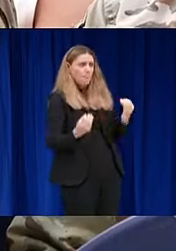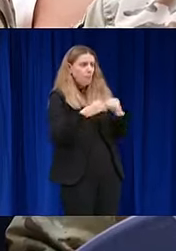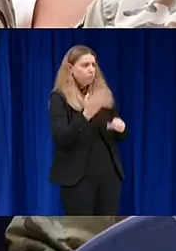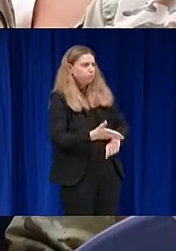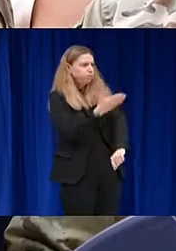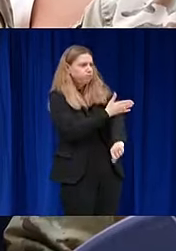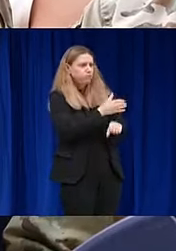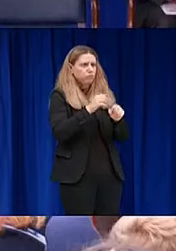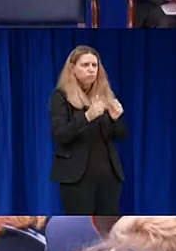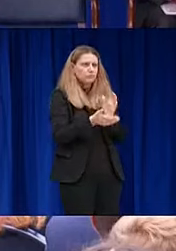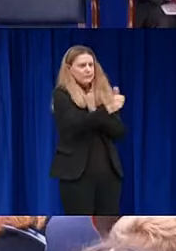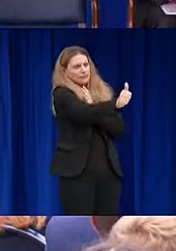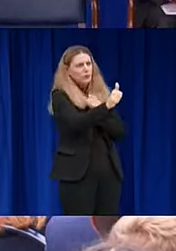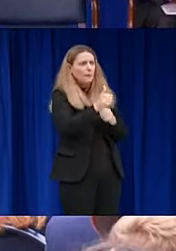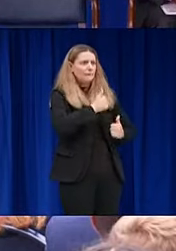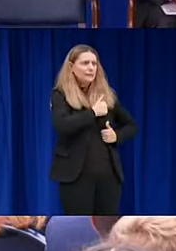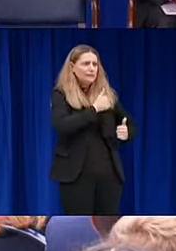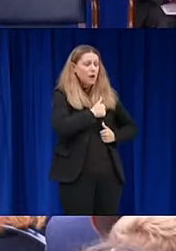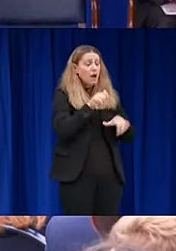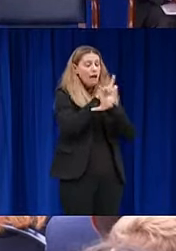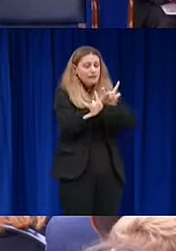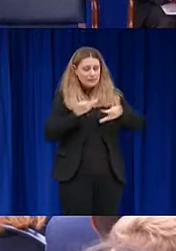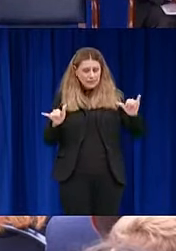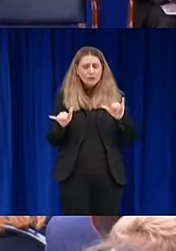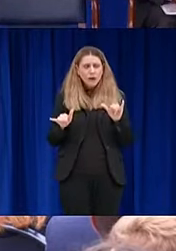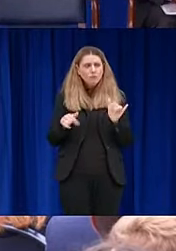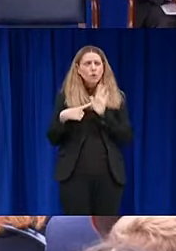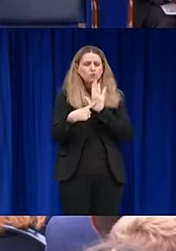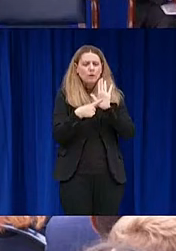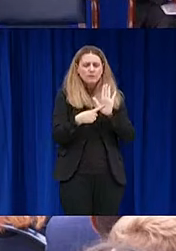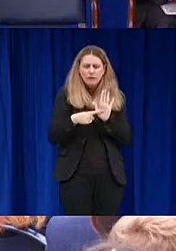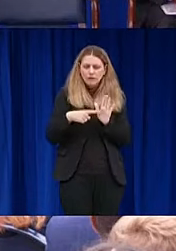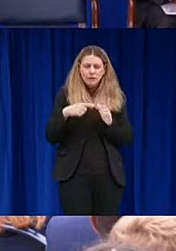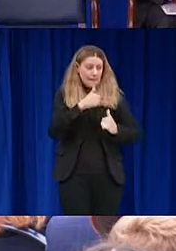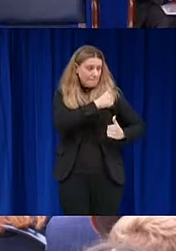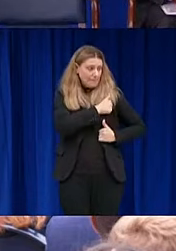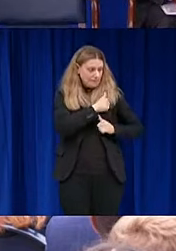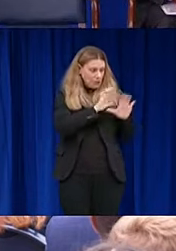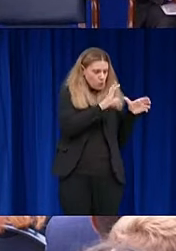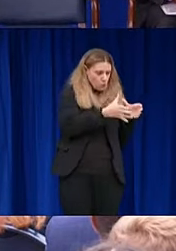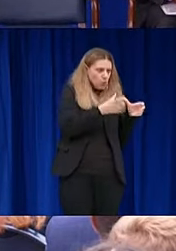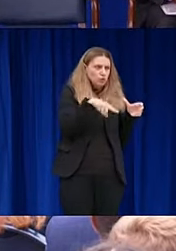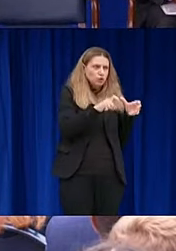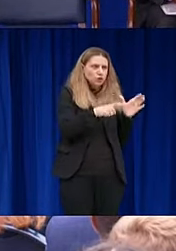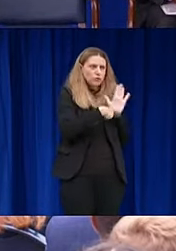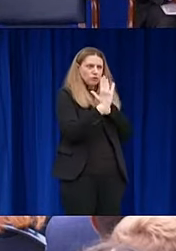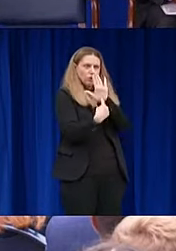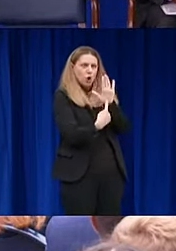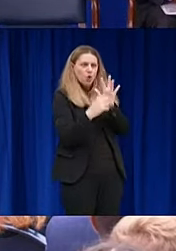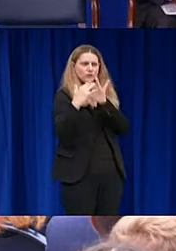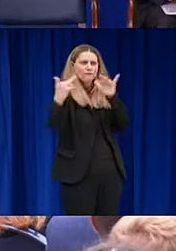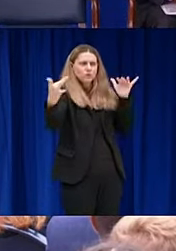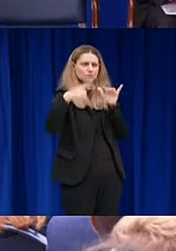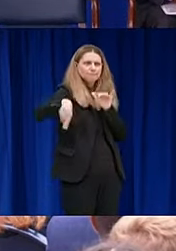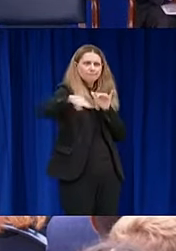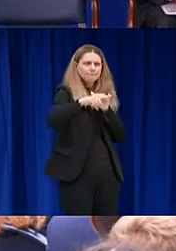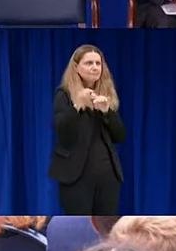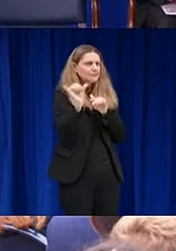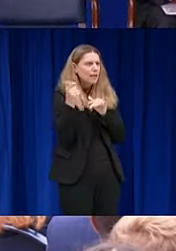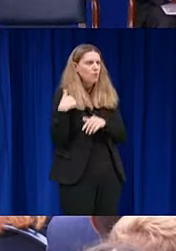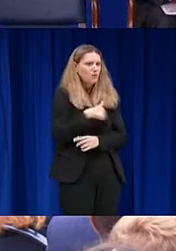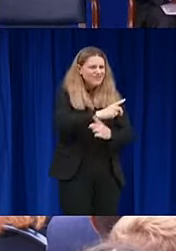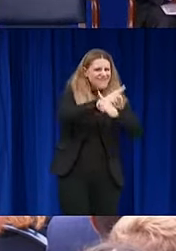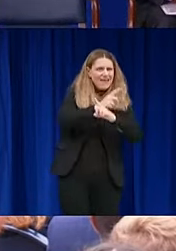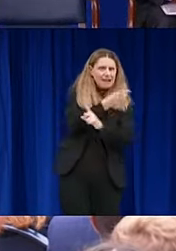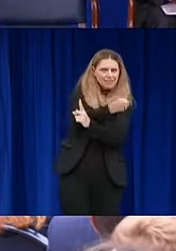on the principle that a military should reflect the society it is called to defend. Every qualified American